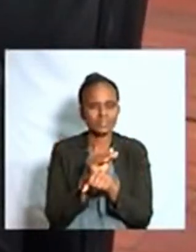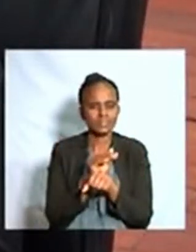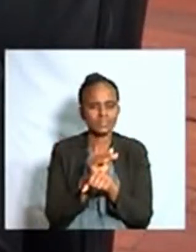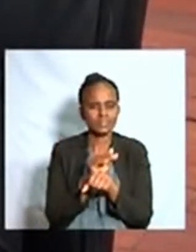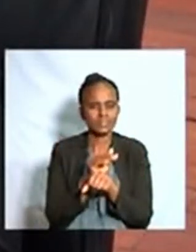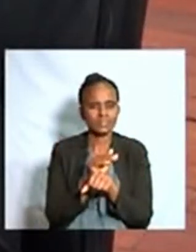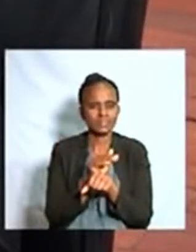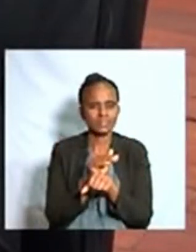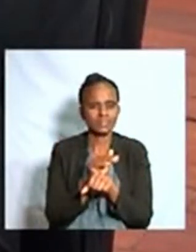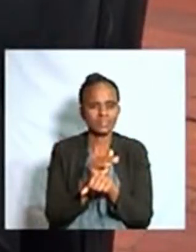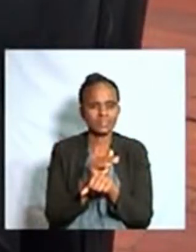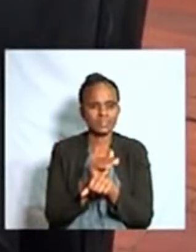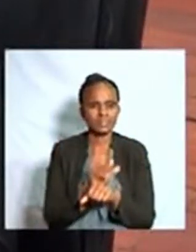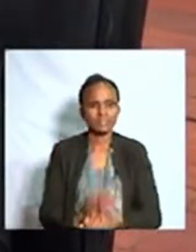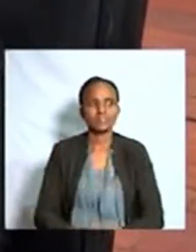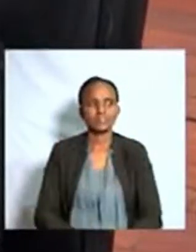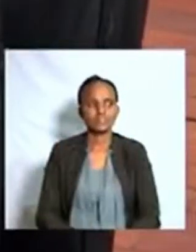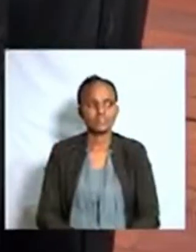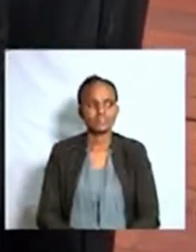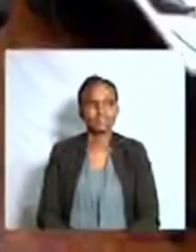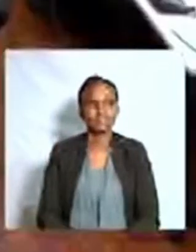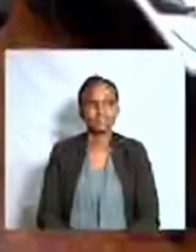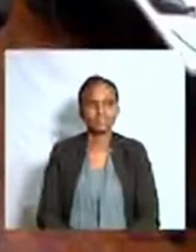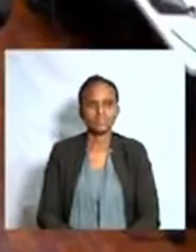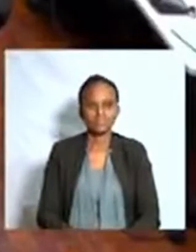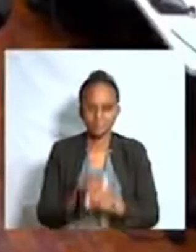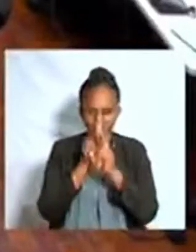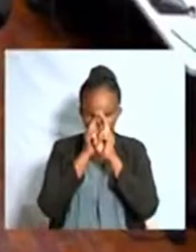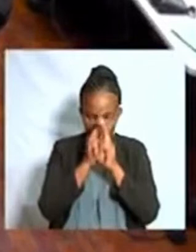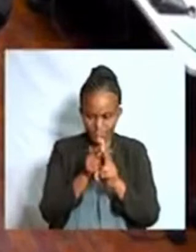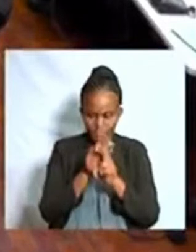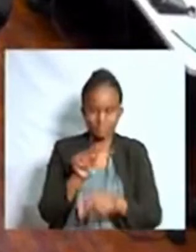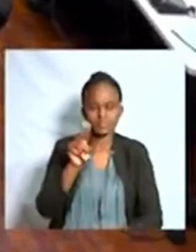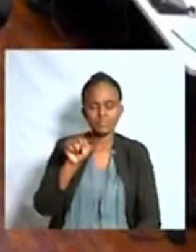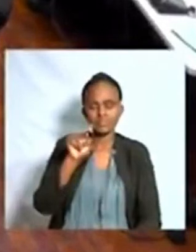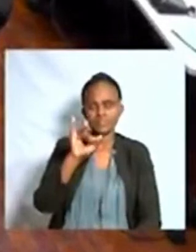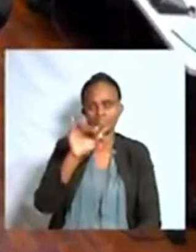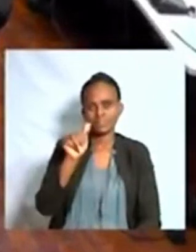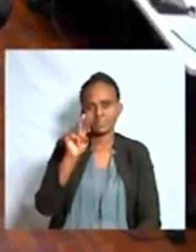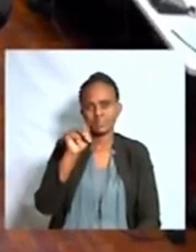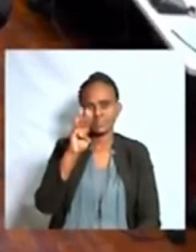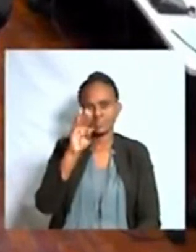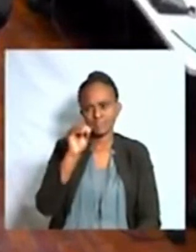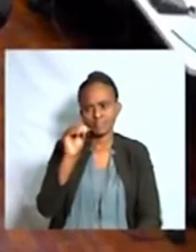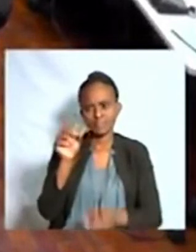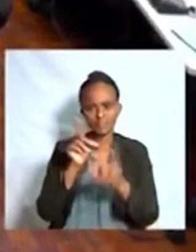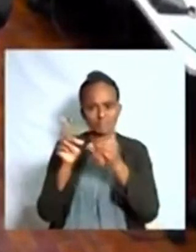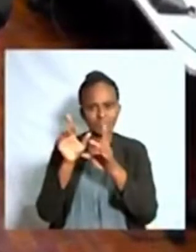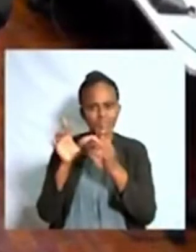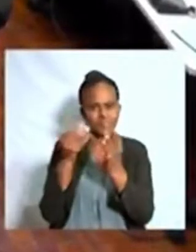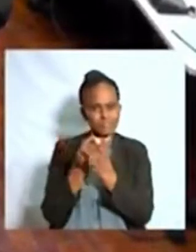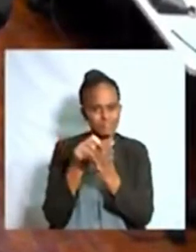then? All right. Honorable Nyambose? Chair, Director